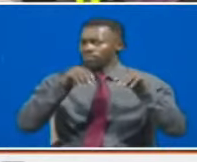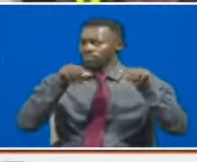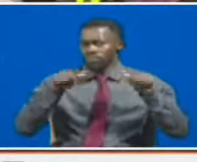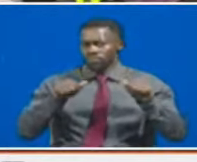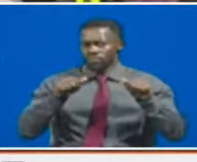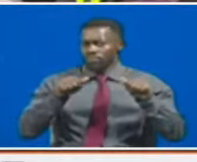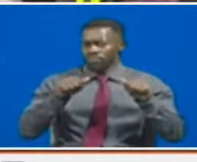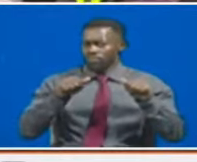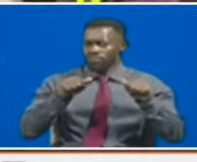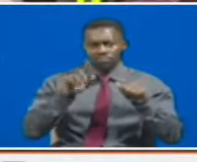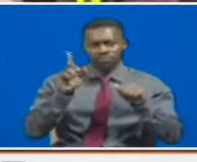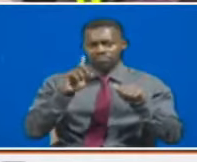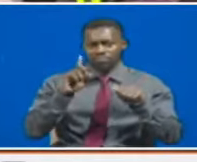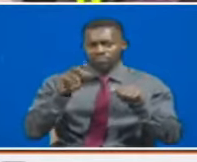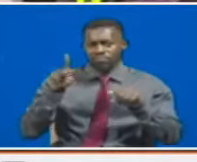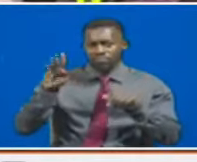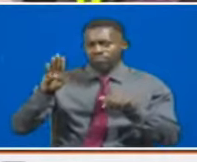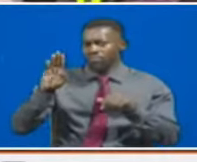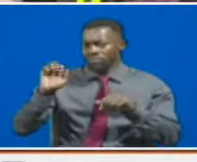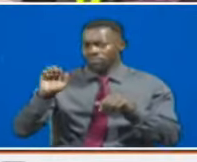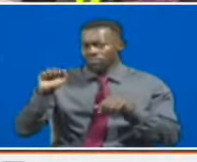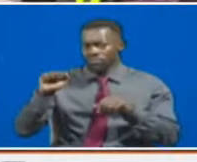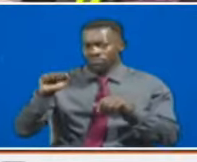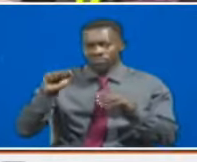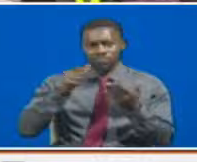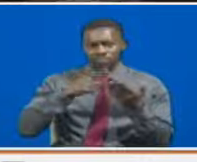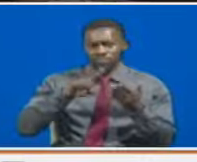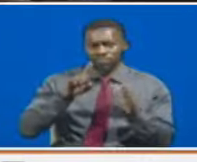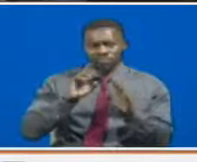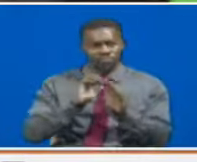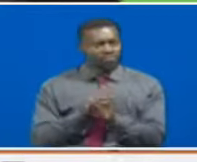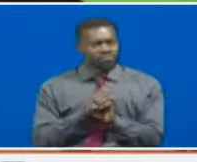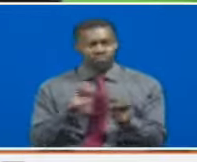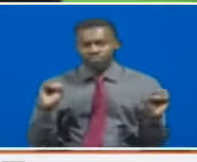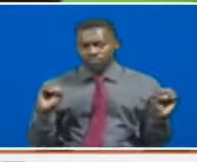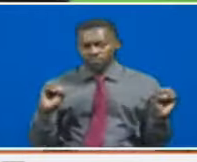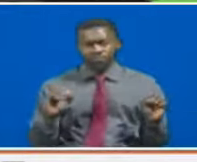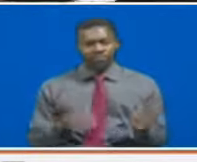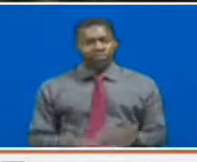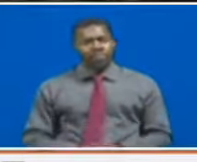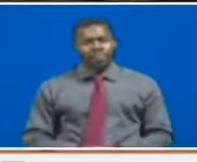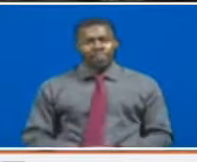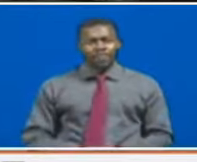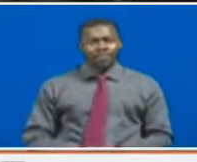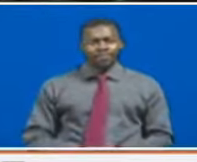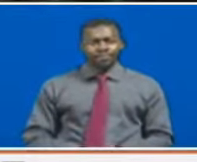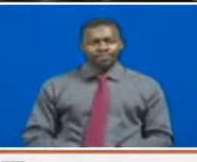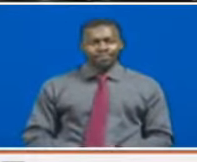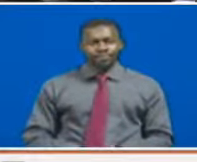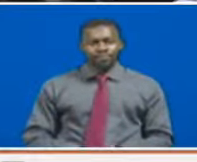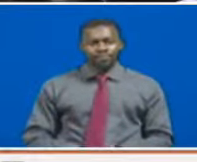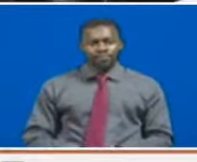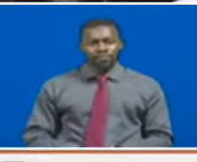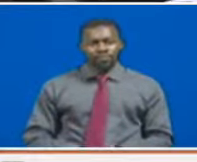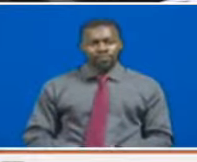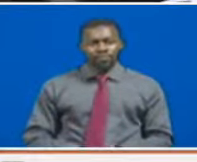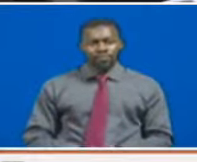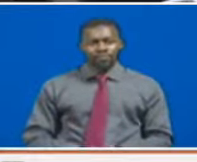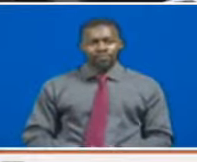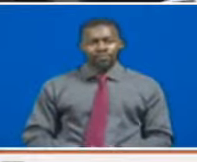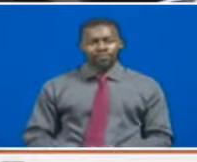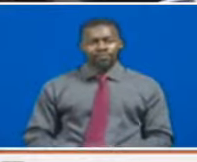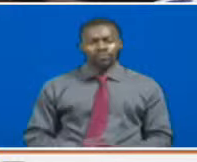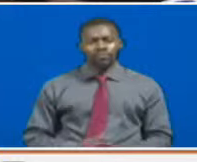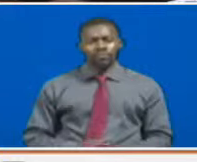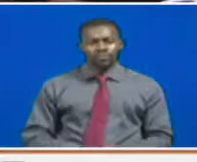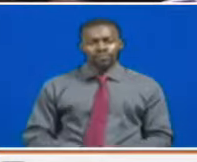of Standards certification mark. Elvis Kosgei, KT News, Uasin Gishu County.